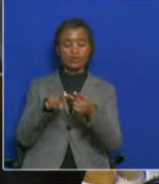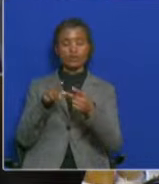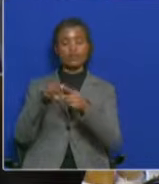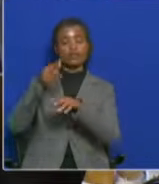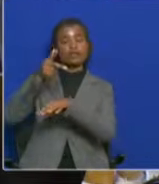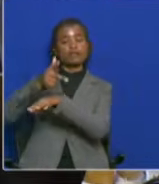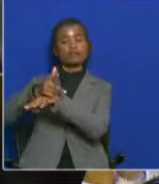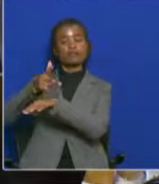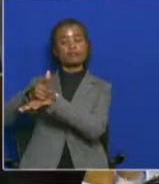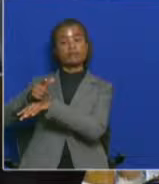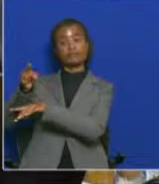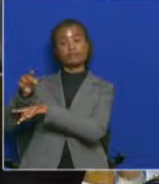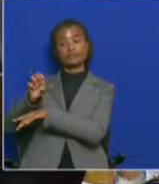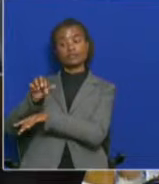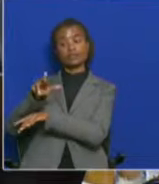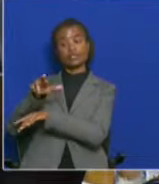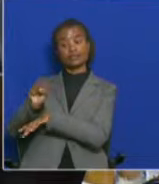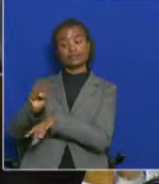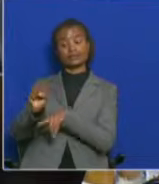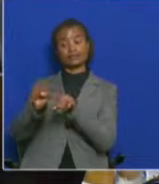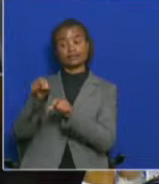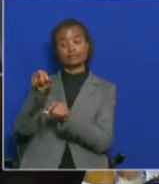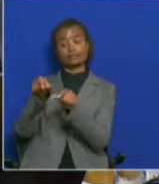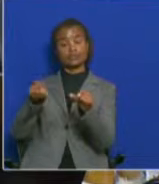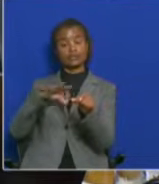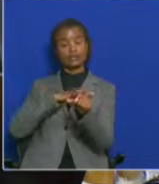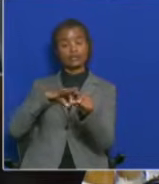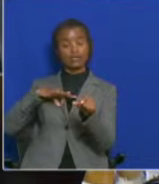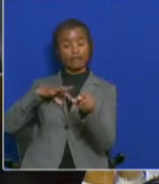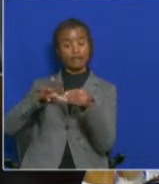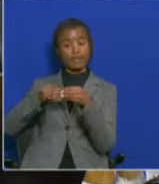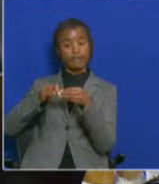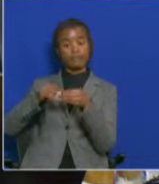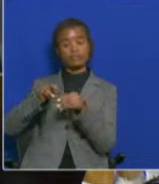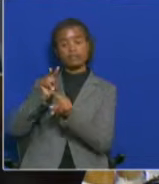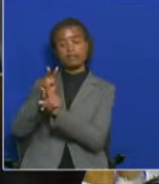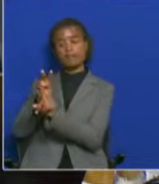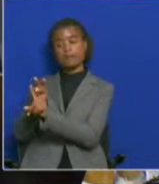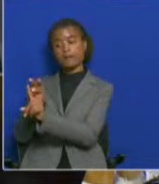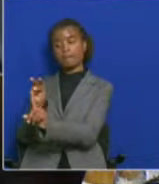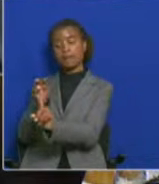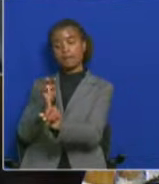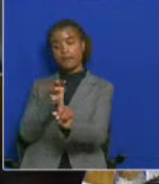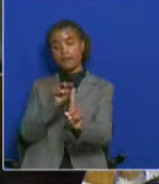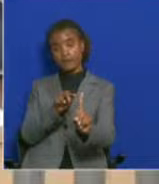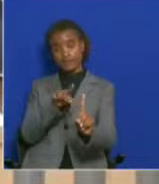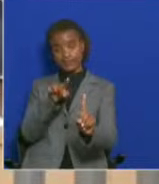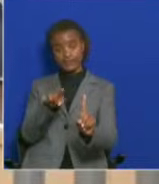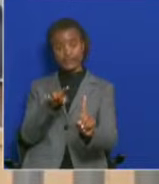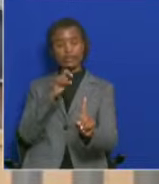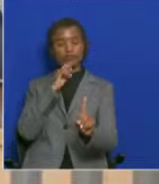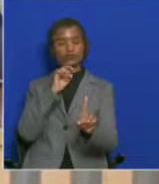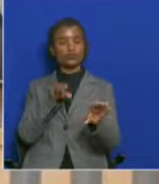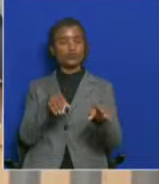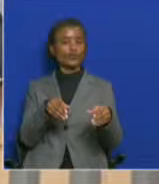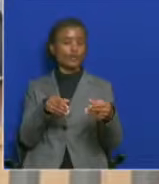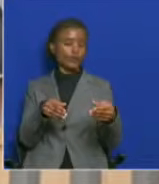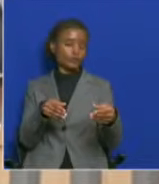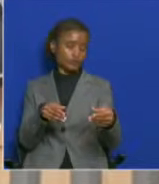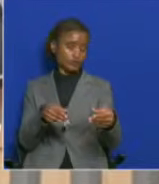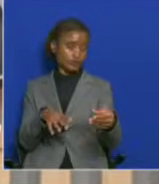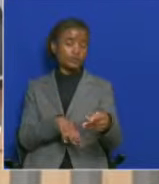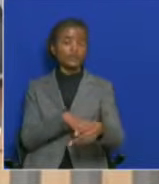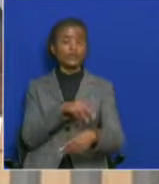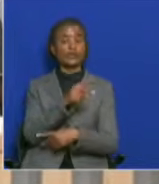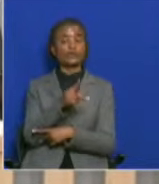officials and access to personal records. There's an admission of obtaining a confidential